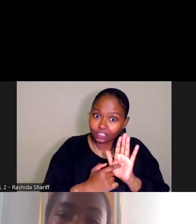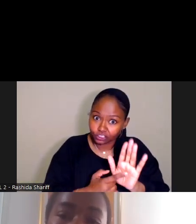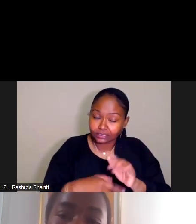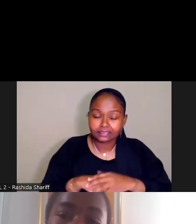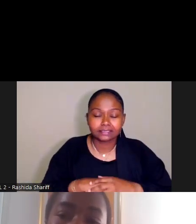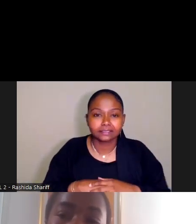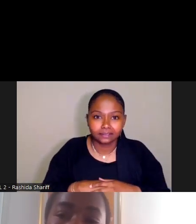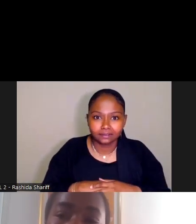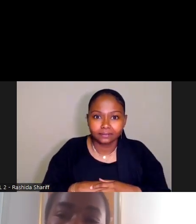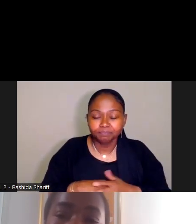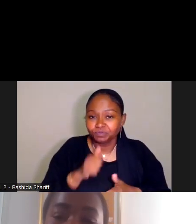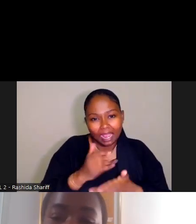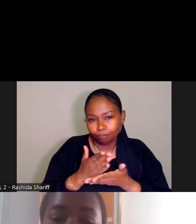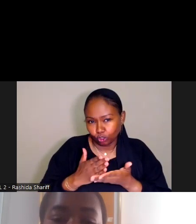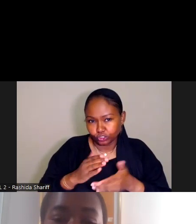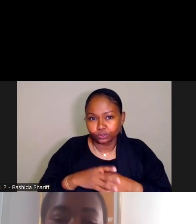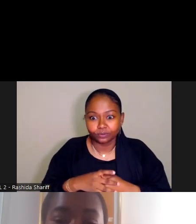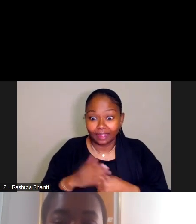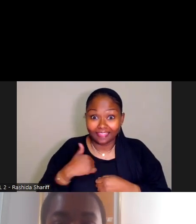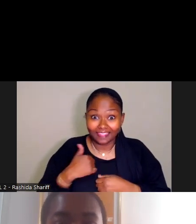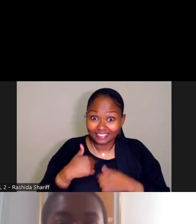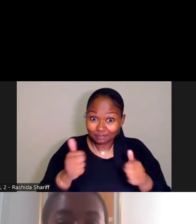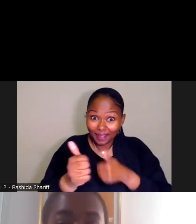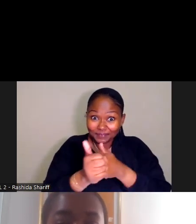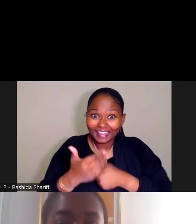for those clients? And that is my update. Thank you.